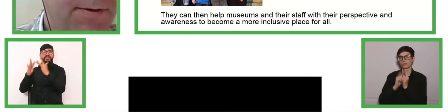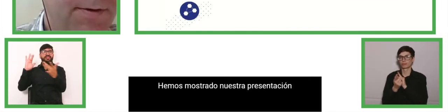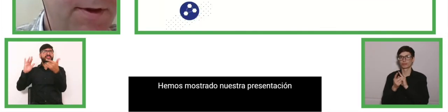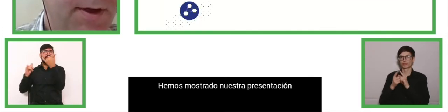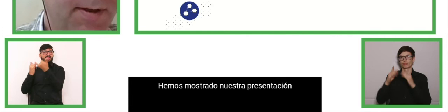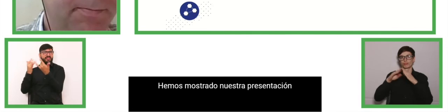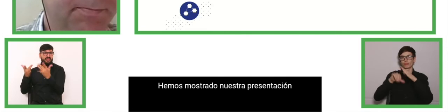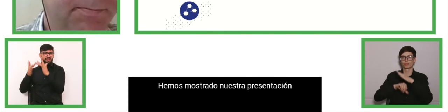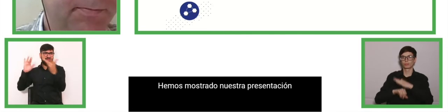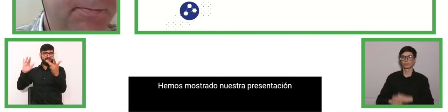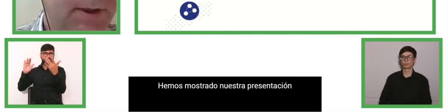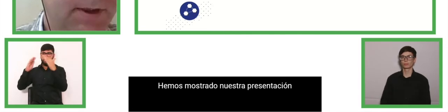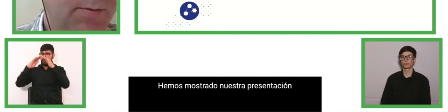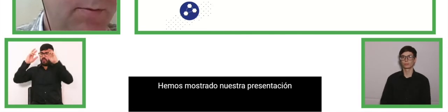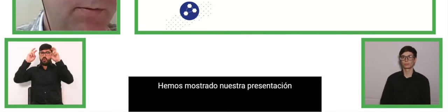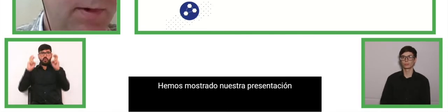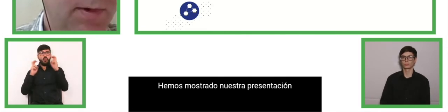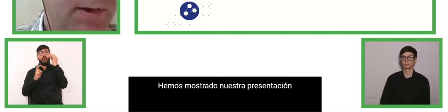The